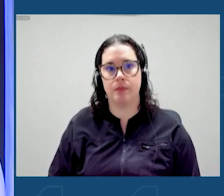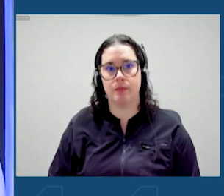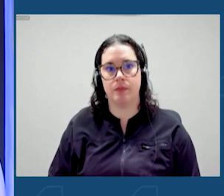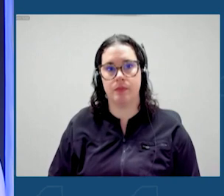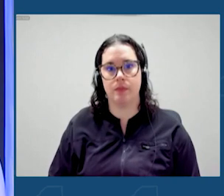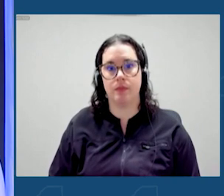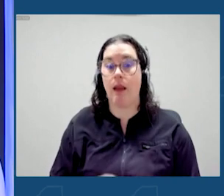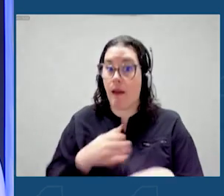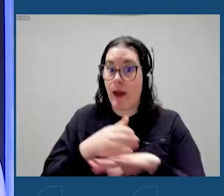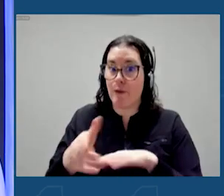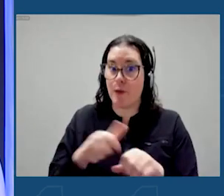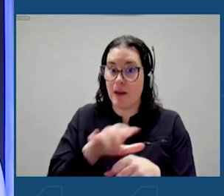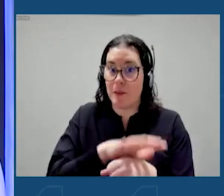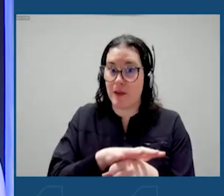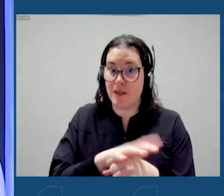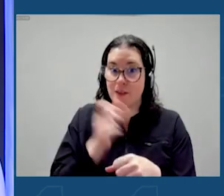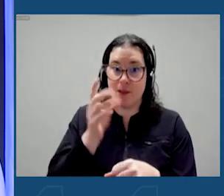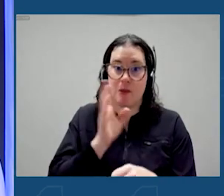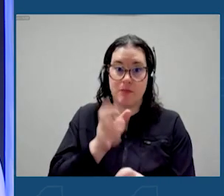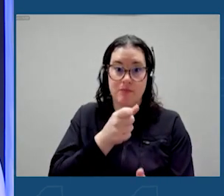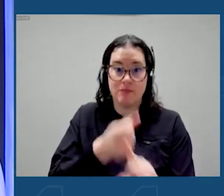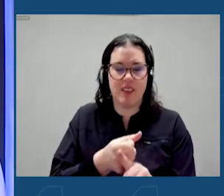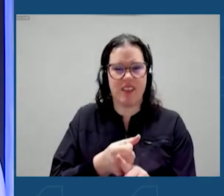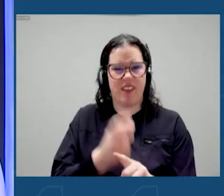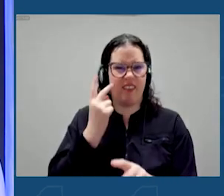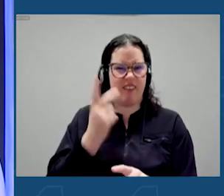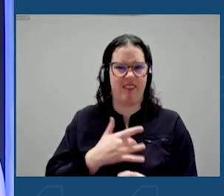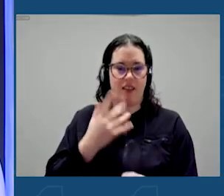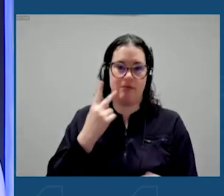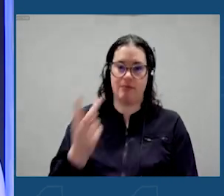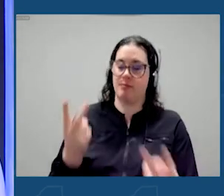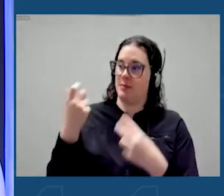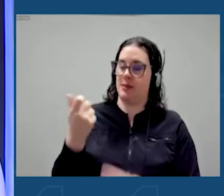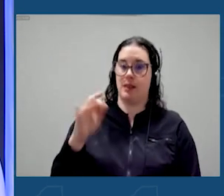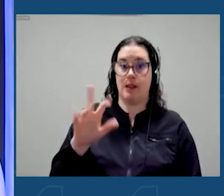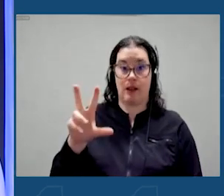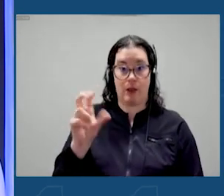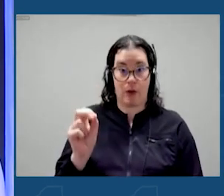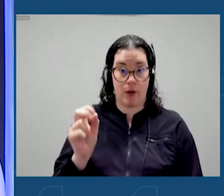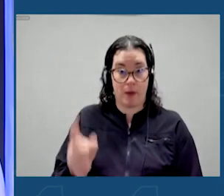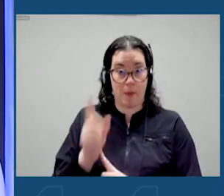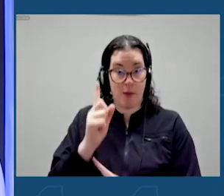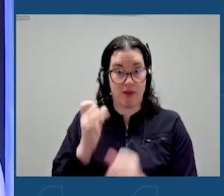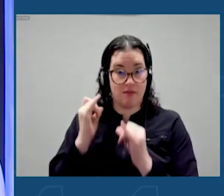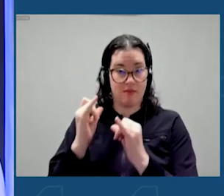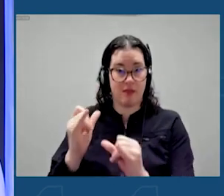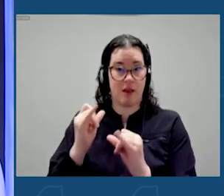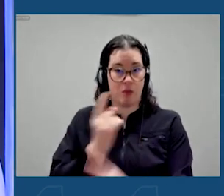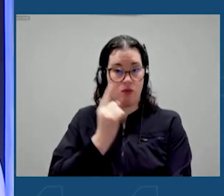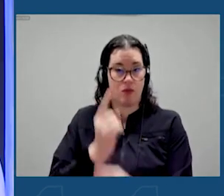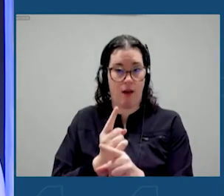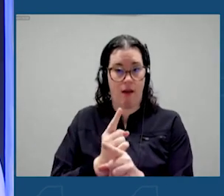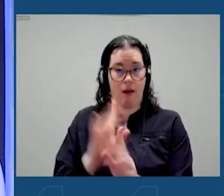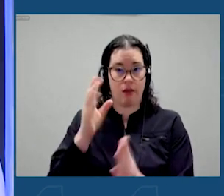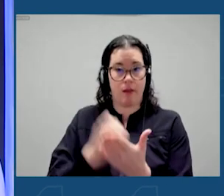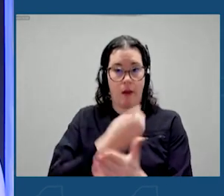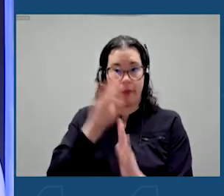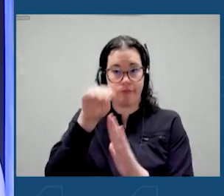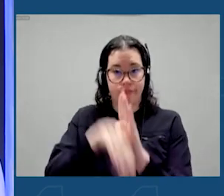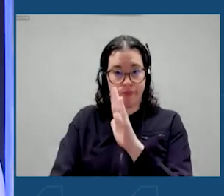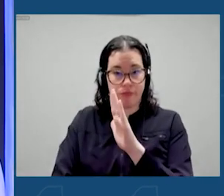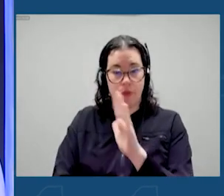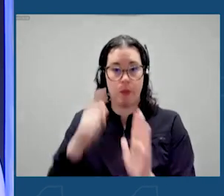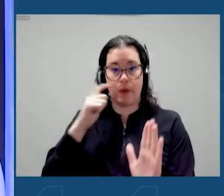post-pandemic. This is a 1930 moment. In the midst of the Great Depression, we saw within a year the Empire State